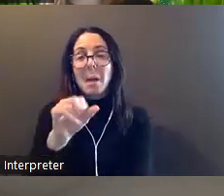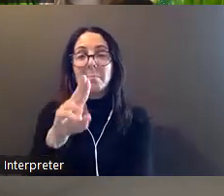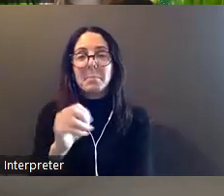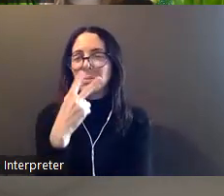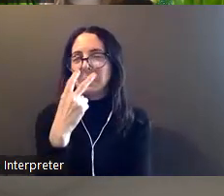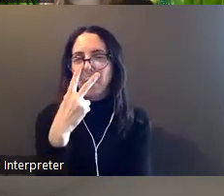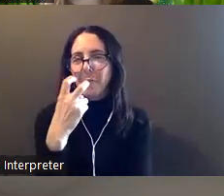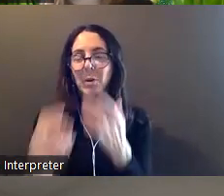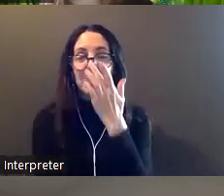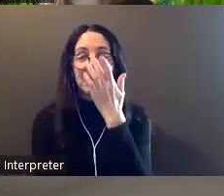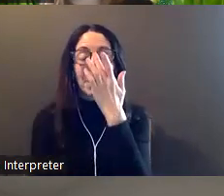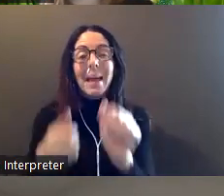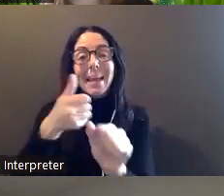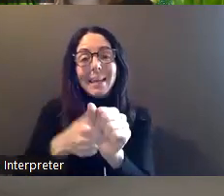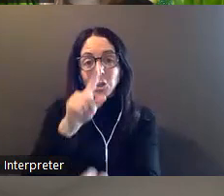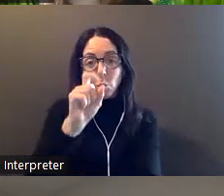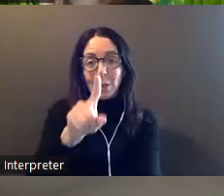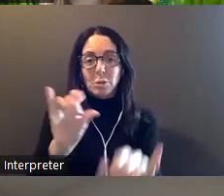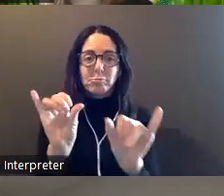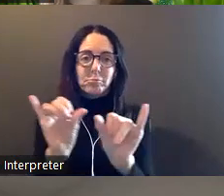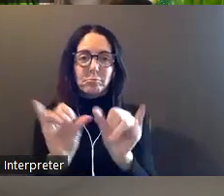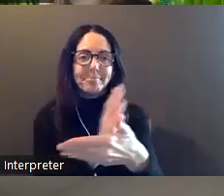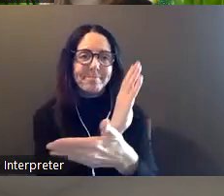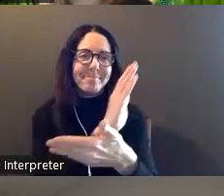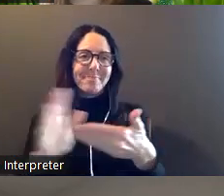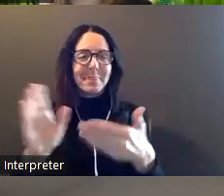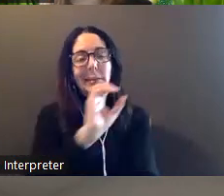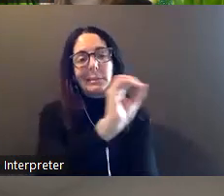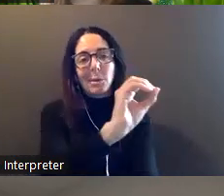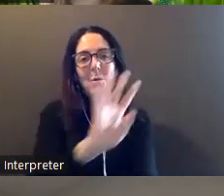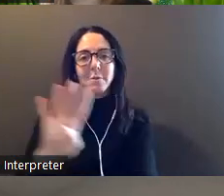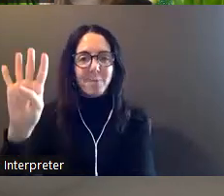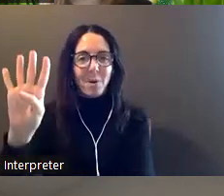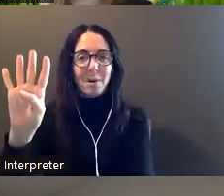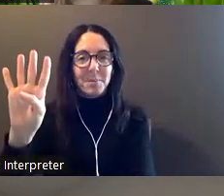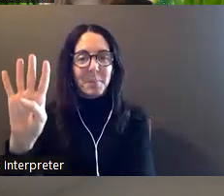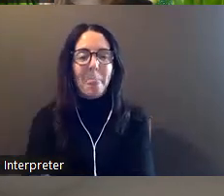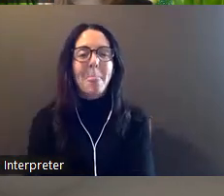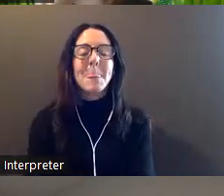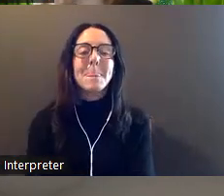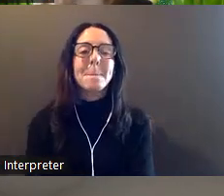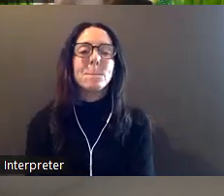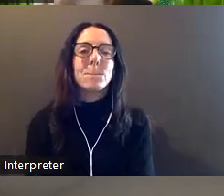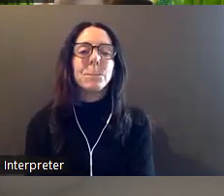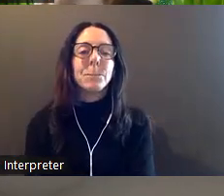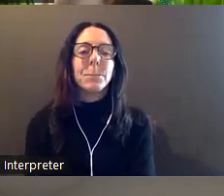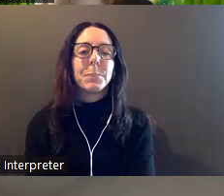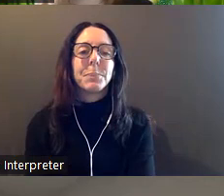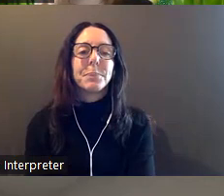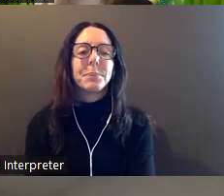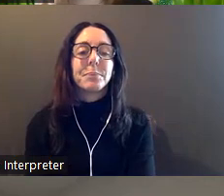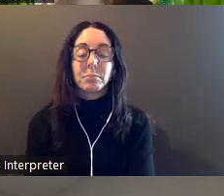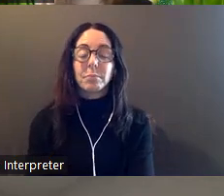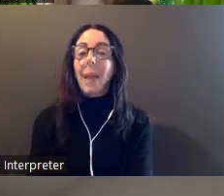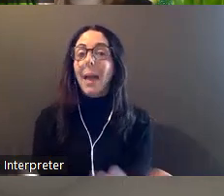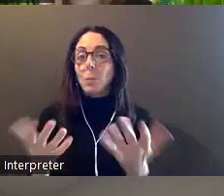we score each question on a scale of kind of 0 to 4. And we have the option of putting in